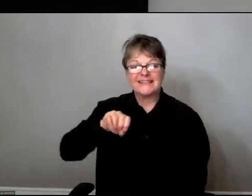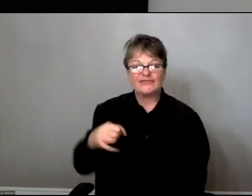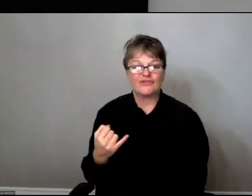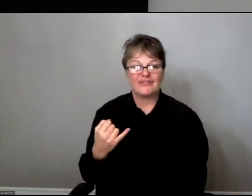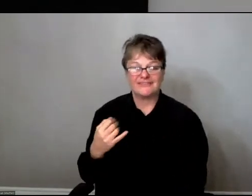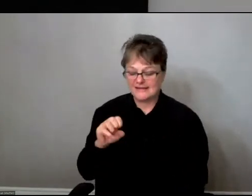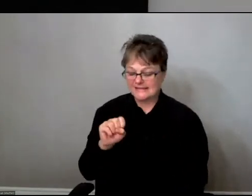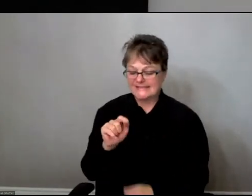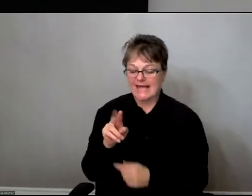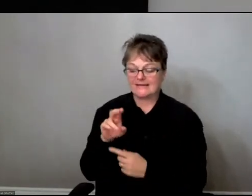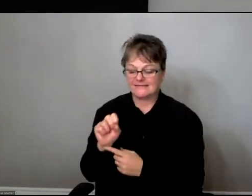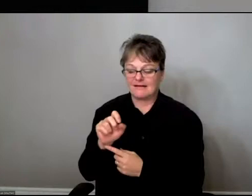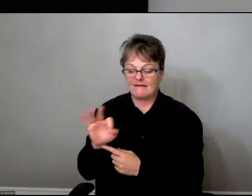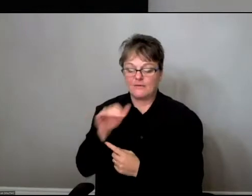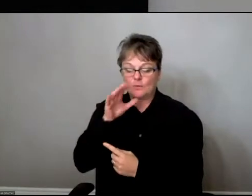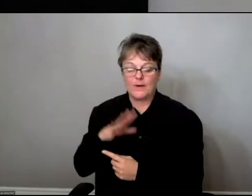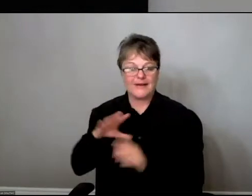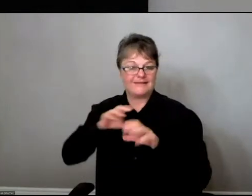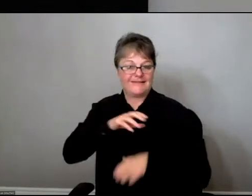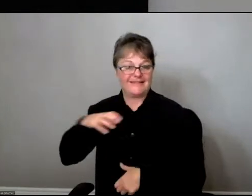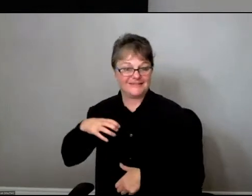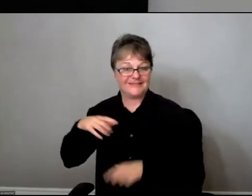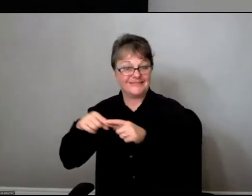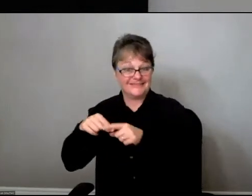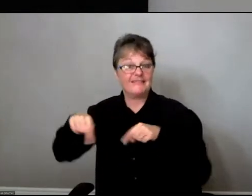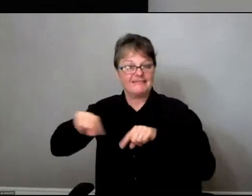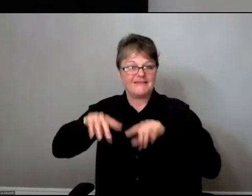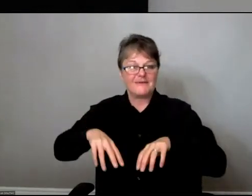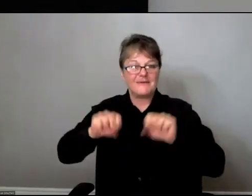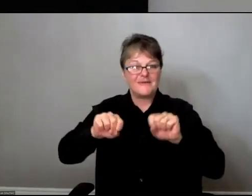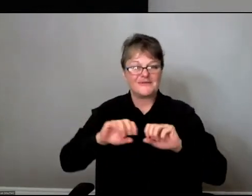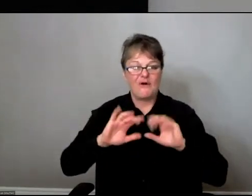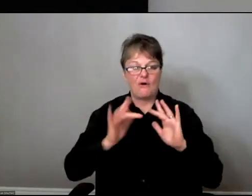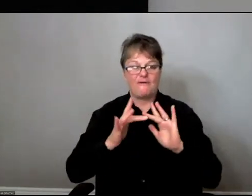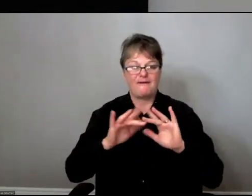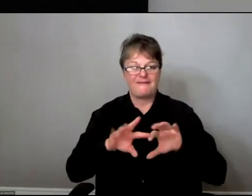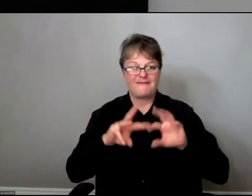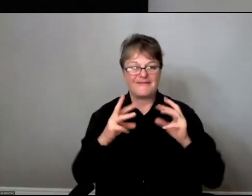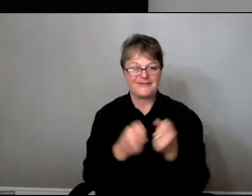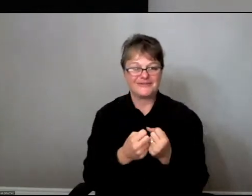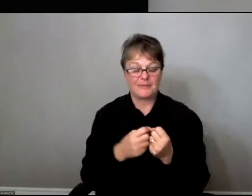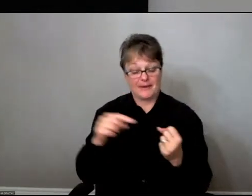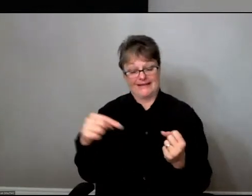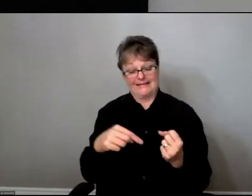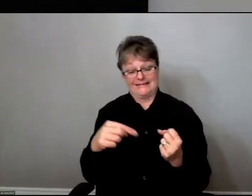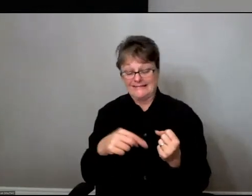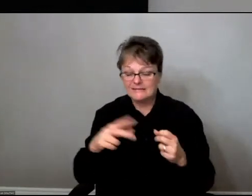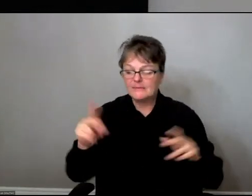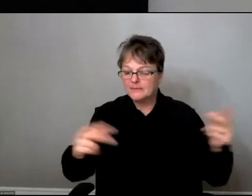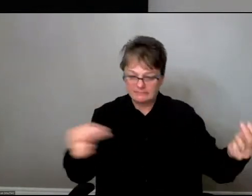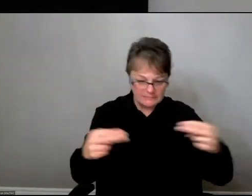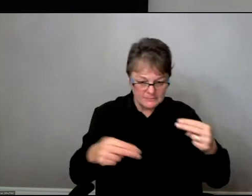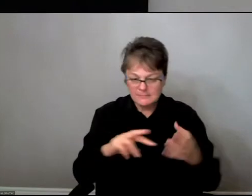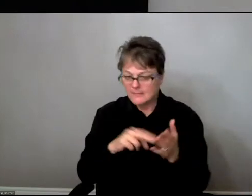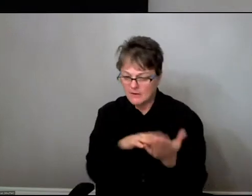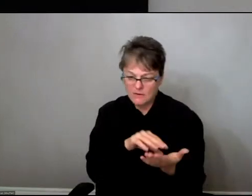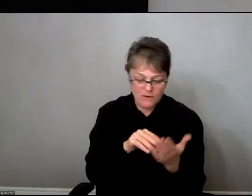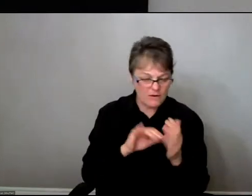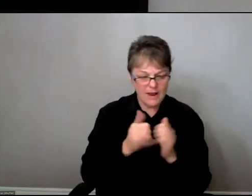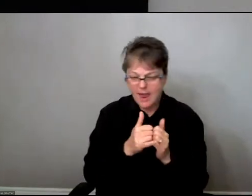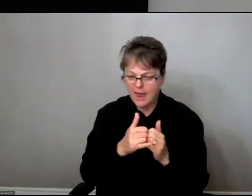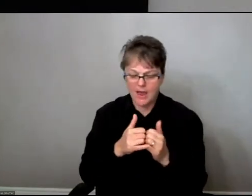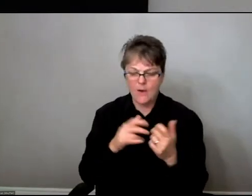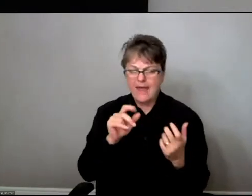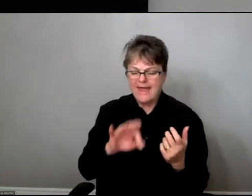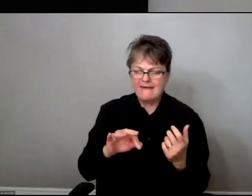Council. This is designed to provide people with the skills needed to respond to situations where gender-based violence